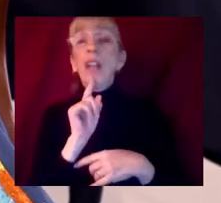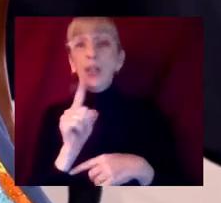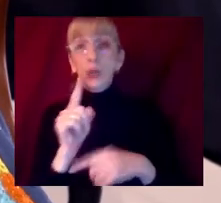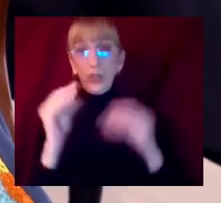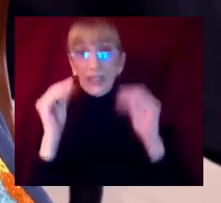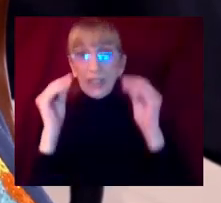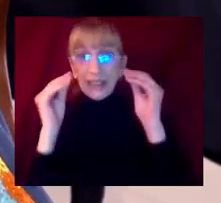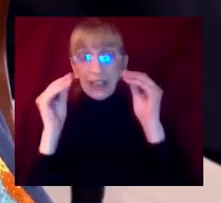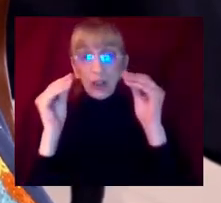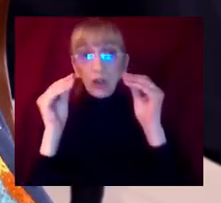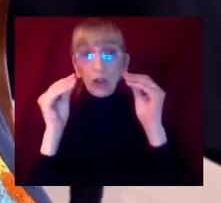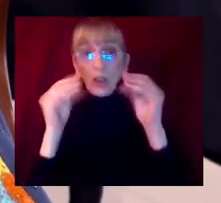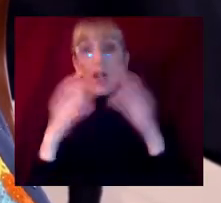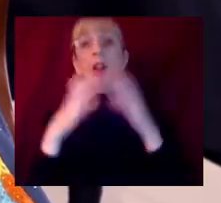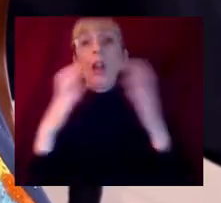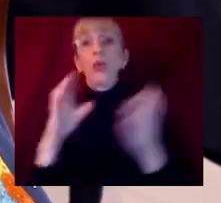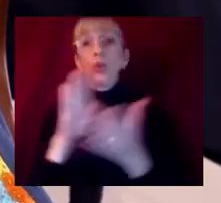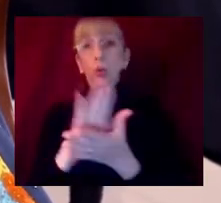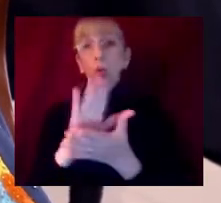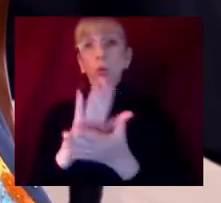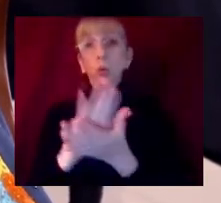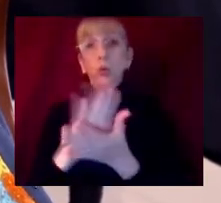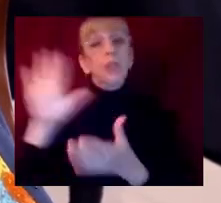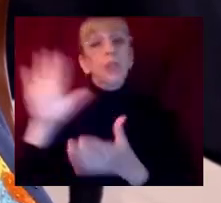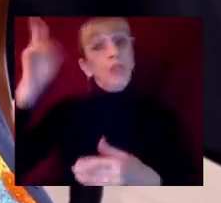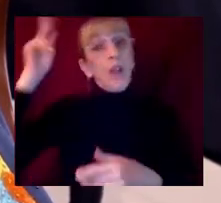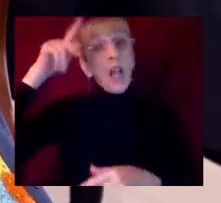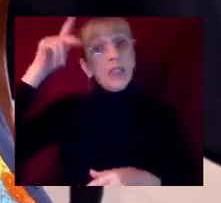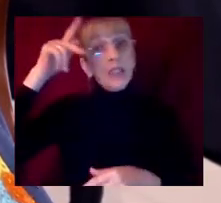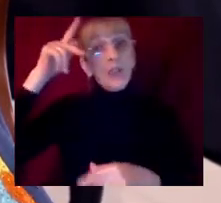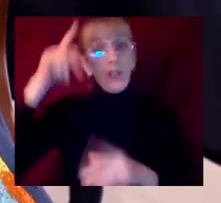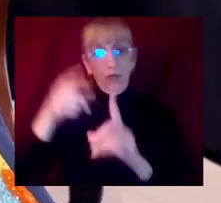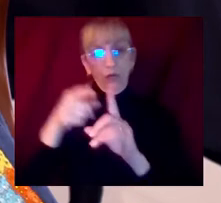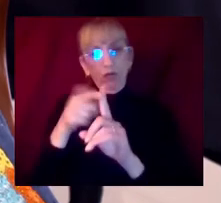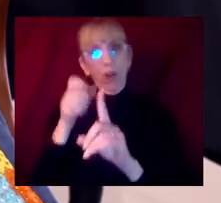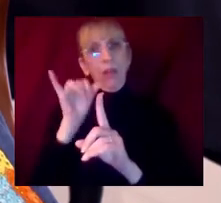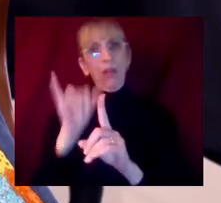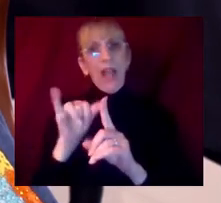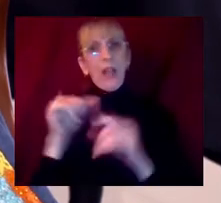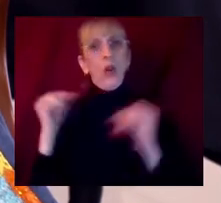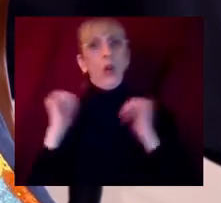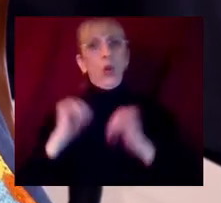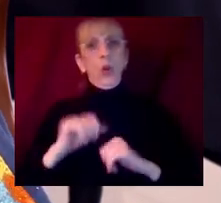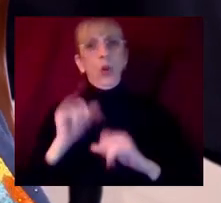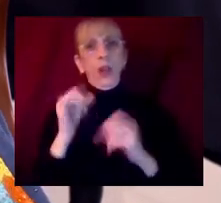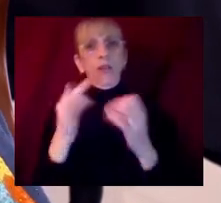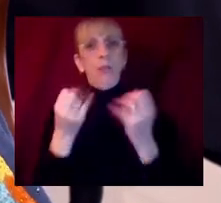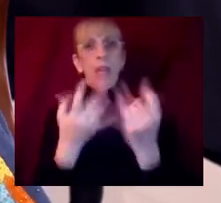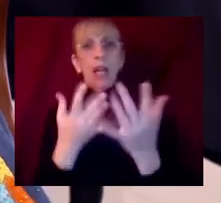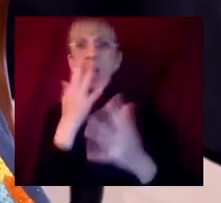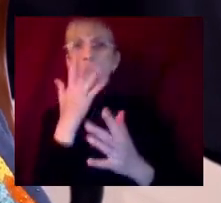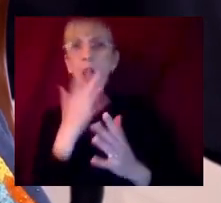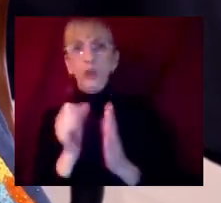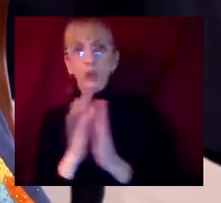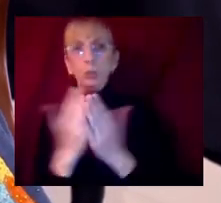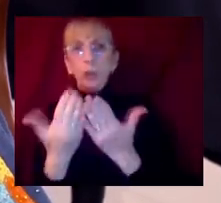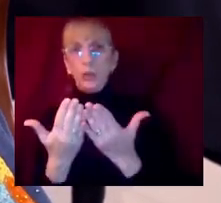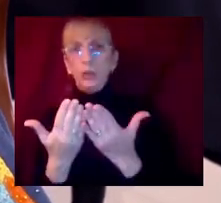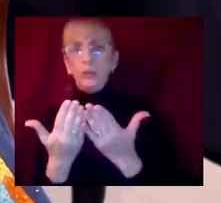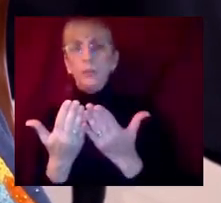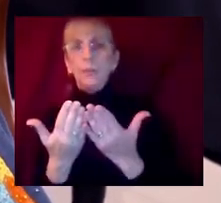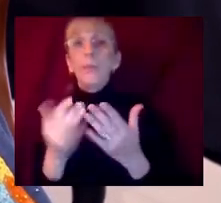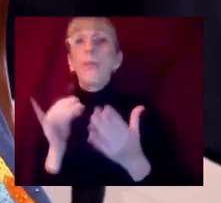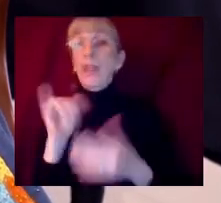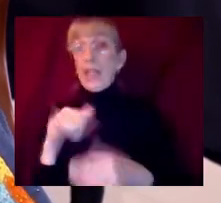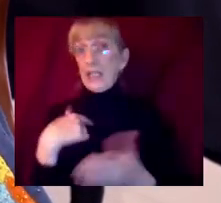of schools, they teach the philosophy from the Little Coat of Many Colors and read that, teaching those very things that I was talking about,